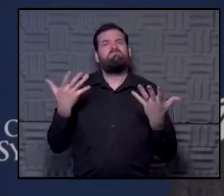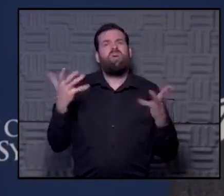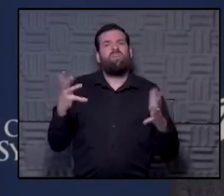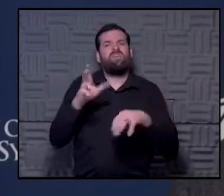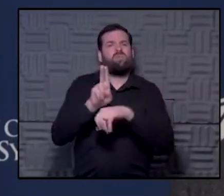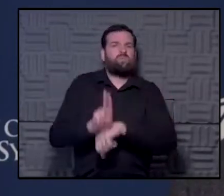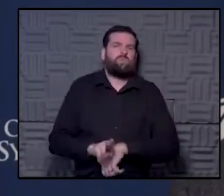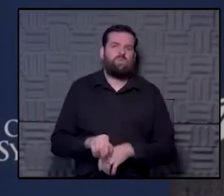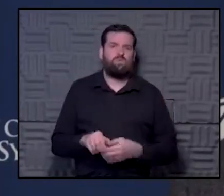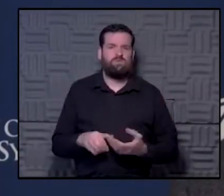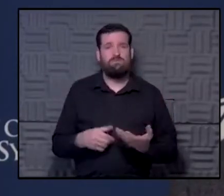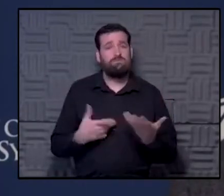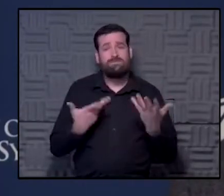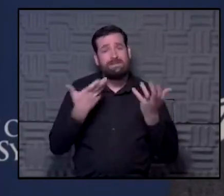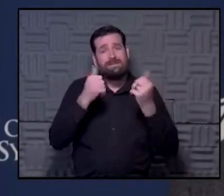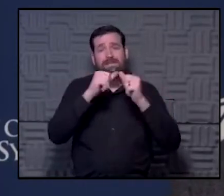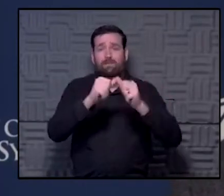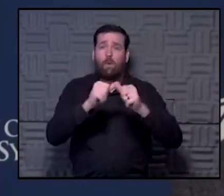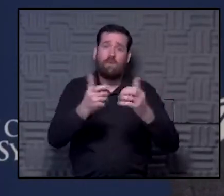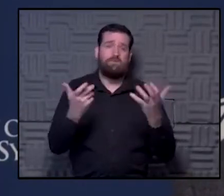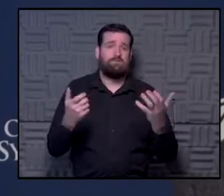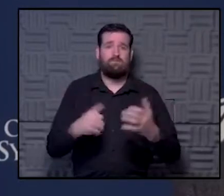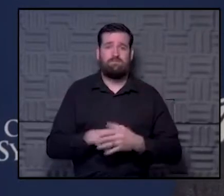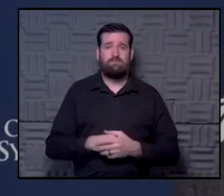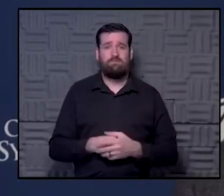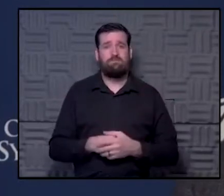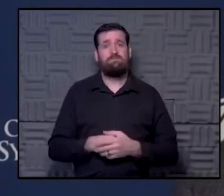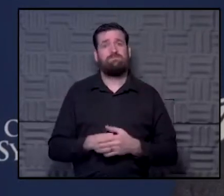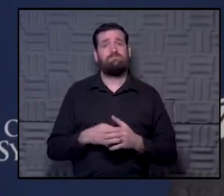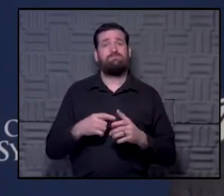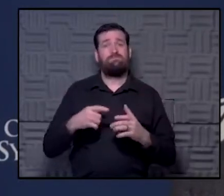So let's just keep it going, and then reap